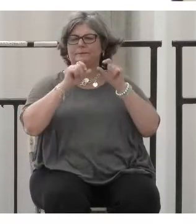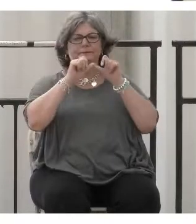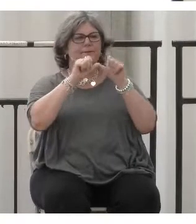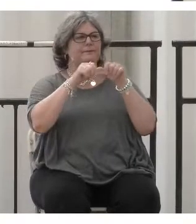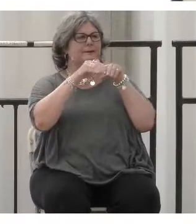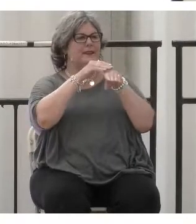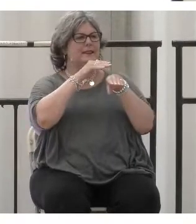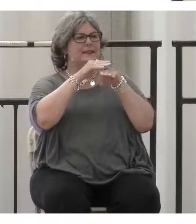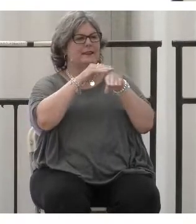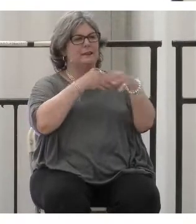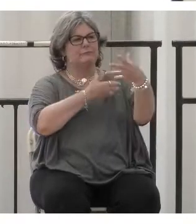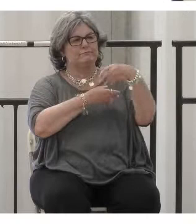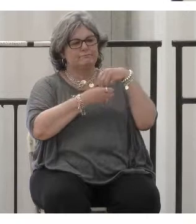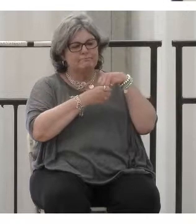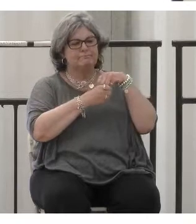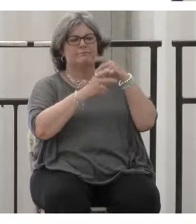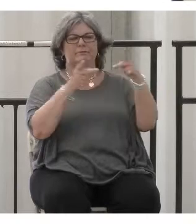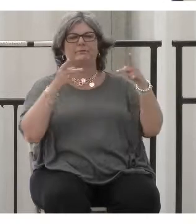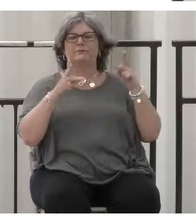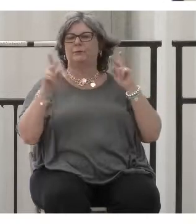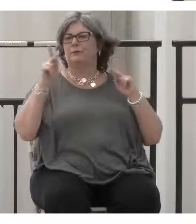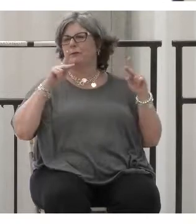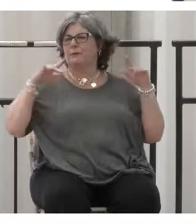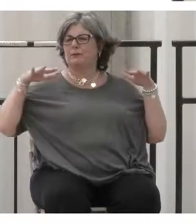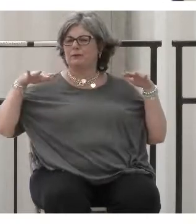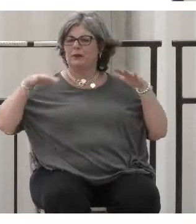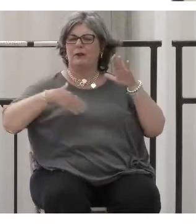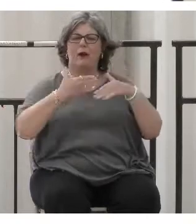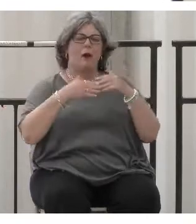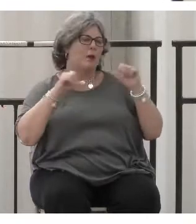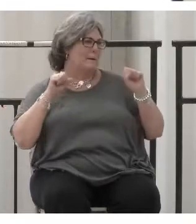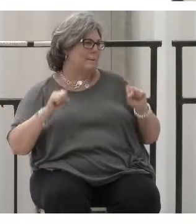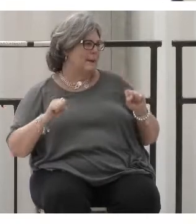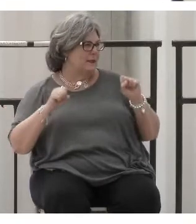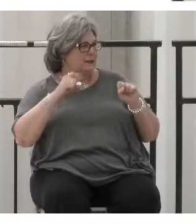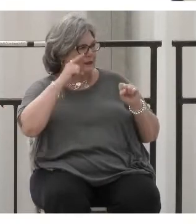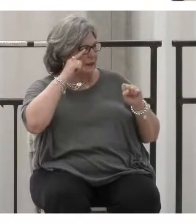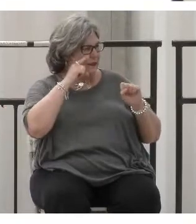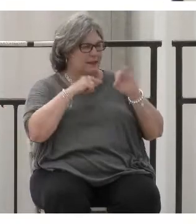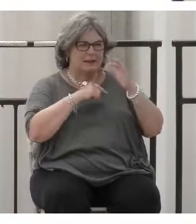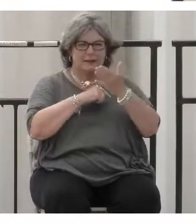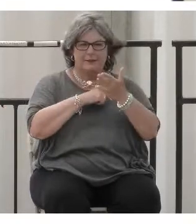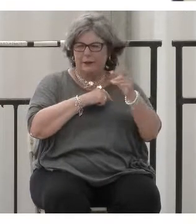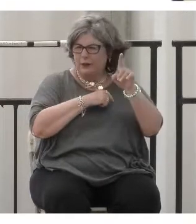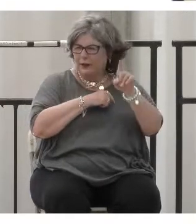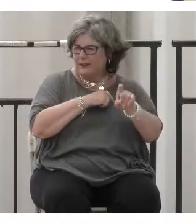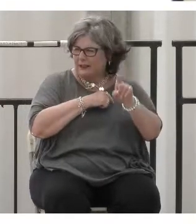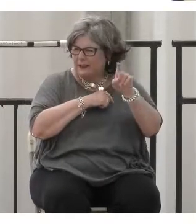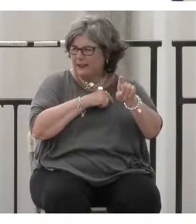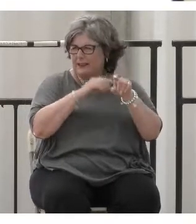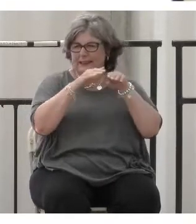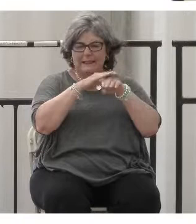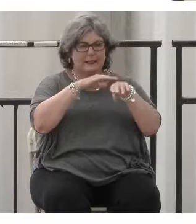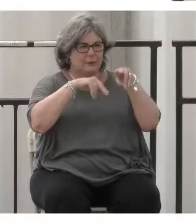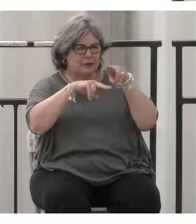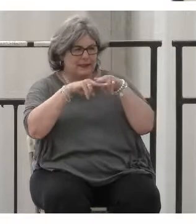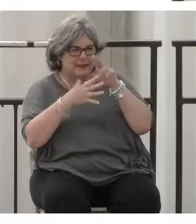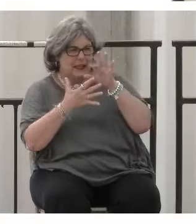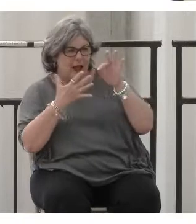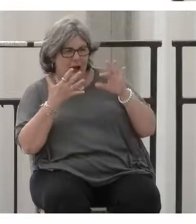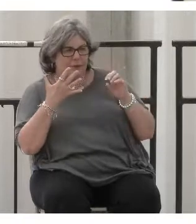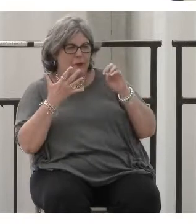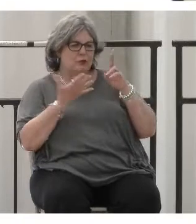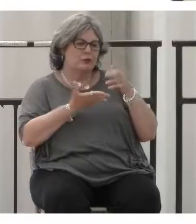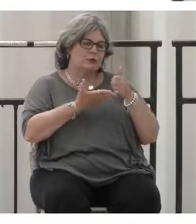an accessible and inclusive environment for visitors of all abilities. If you are in need of accessible seating options